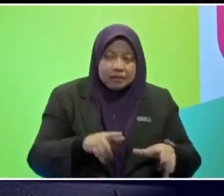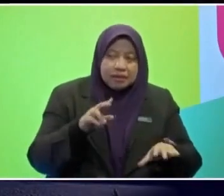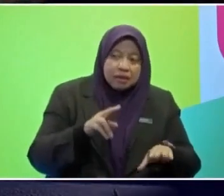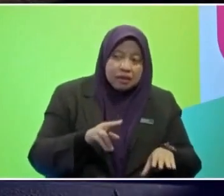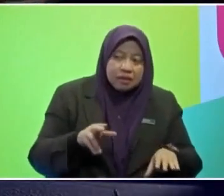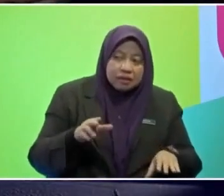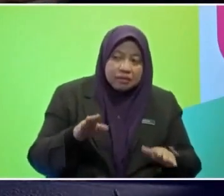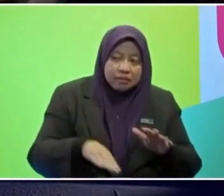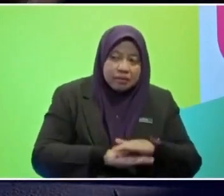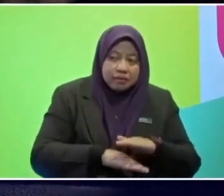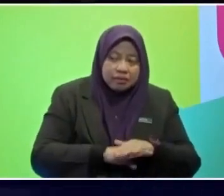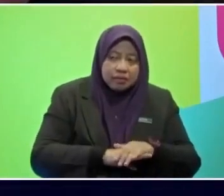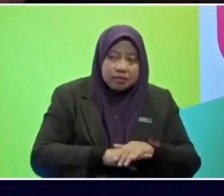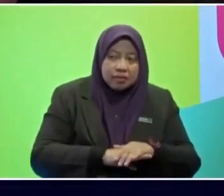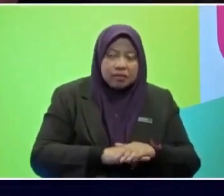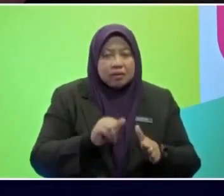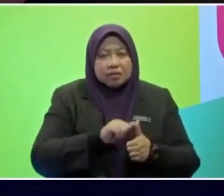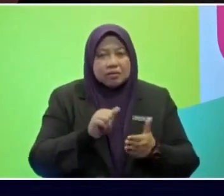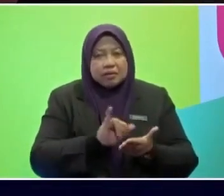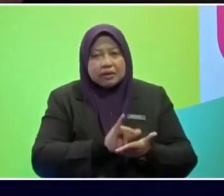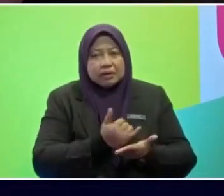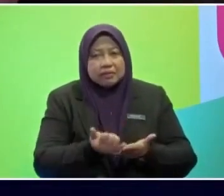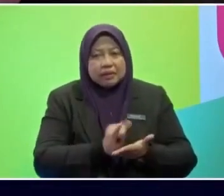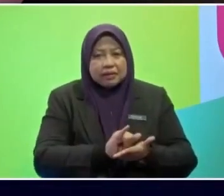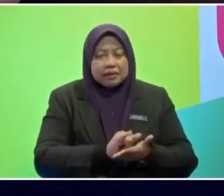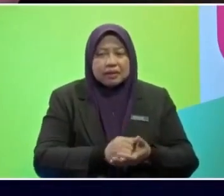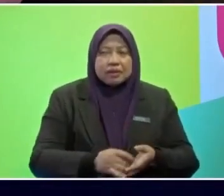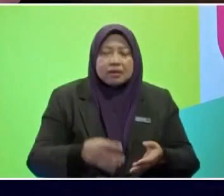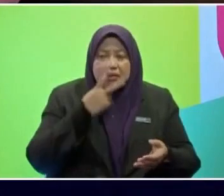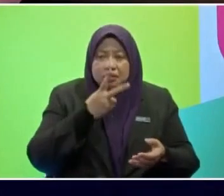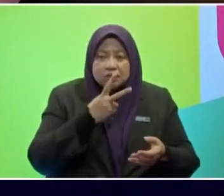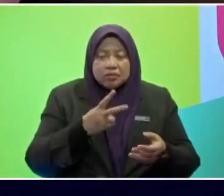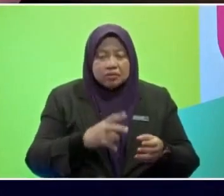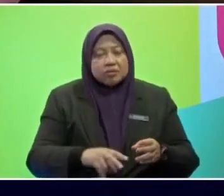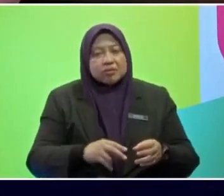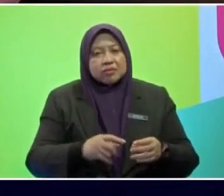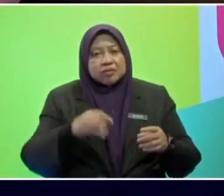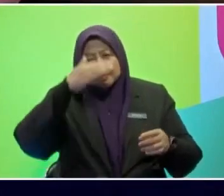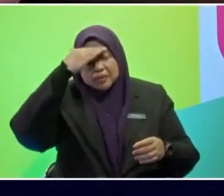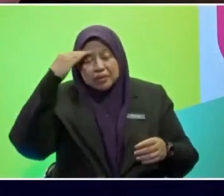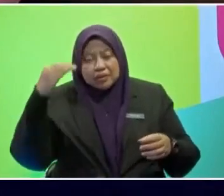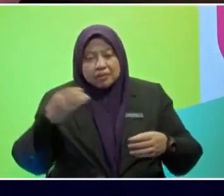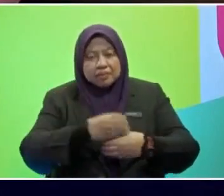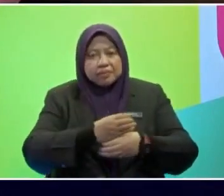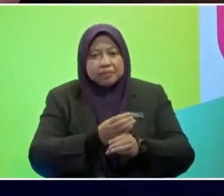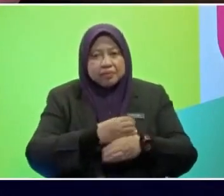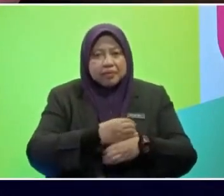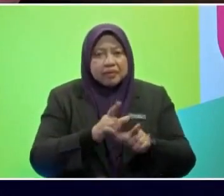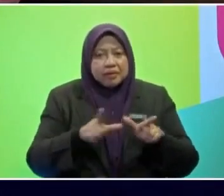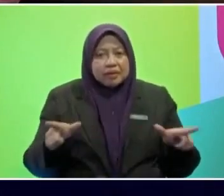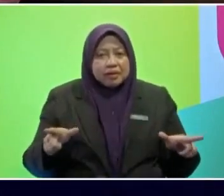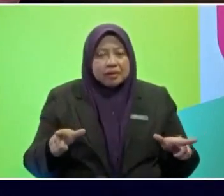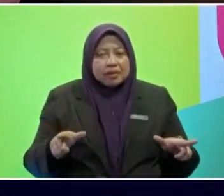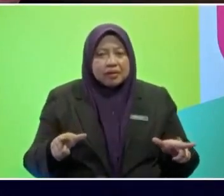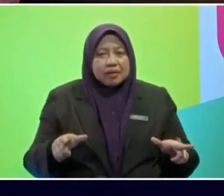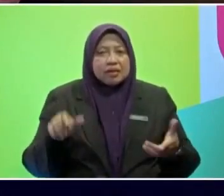All right. Lay it down. Yeah. So you get a different size, right? A different type of shadow, right? Yes. Yes. That's what is